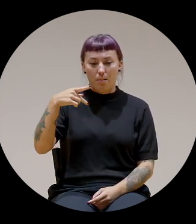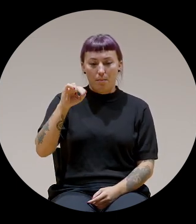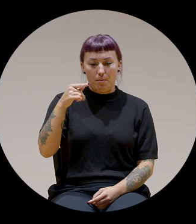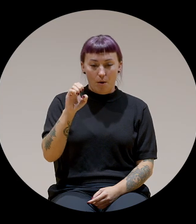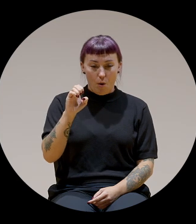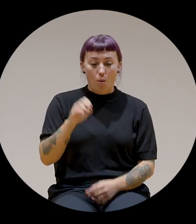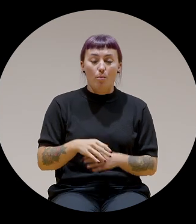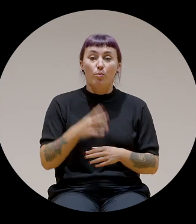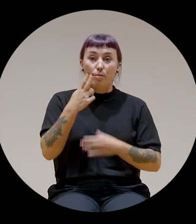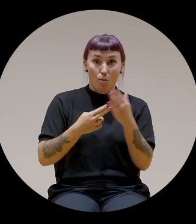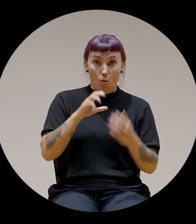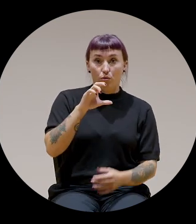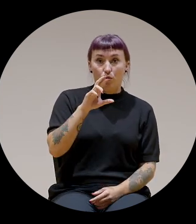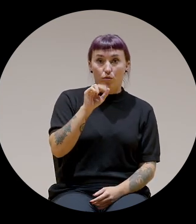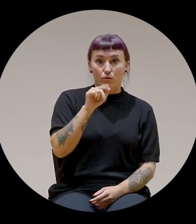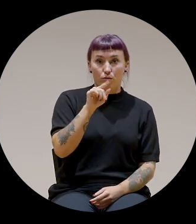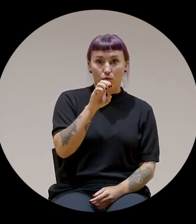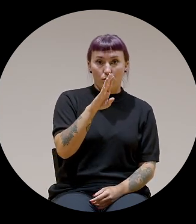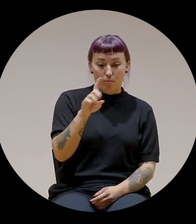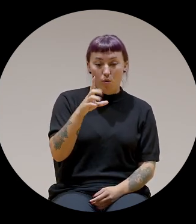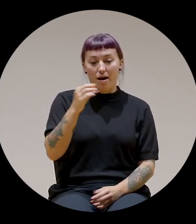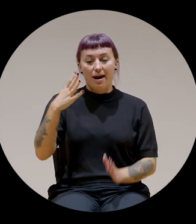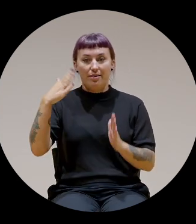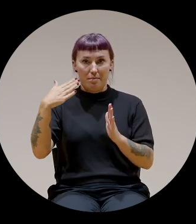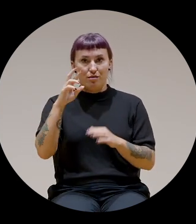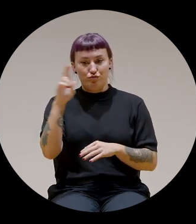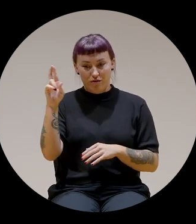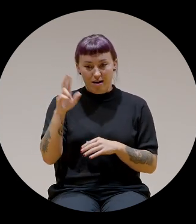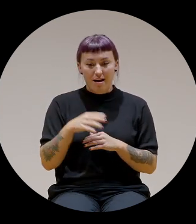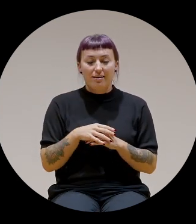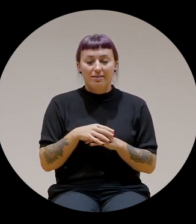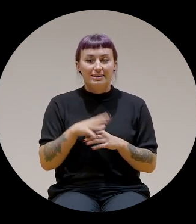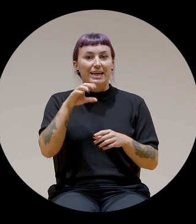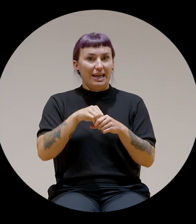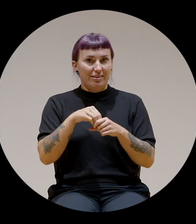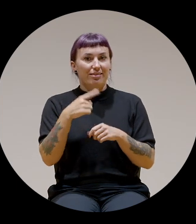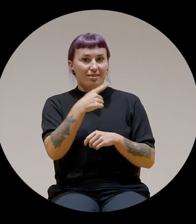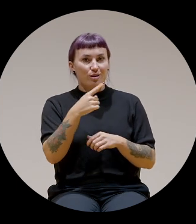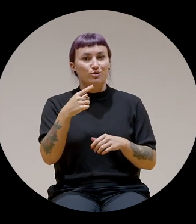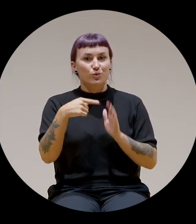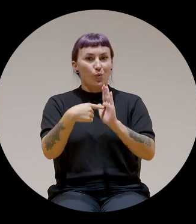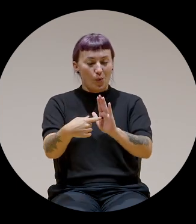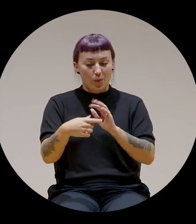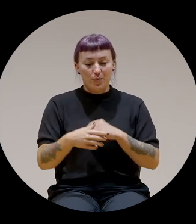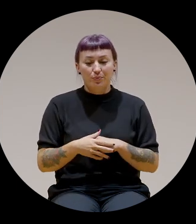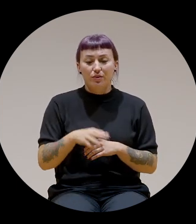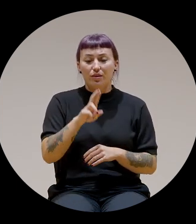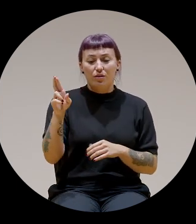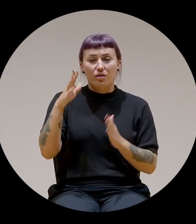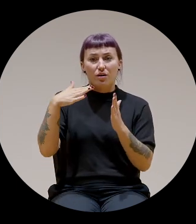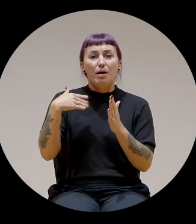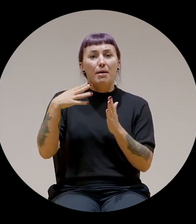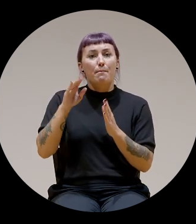the cradle board and the painting on the right in the show. The painting on the right,